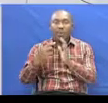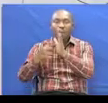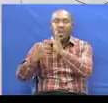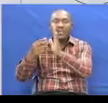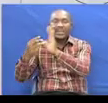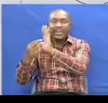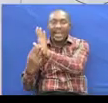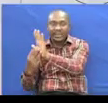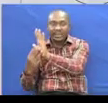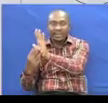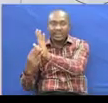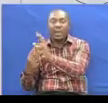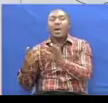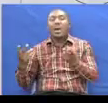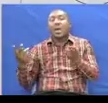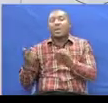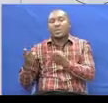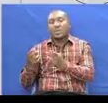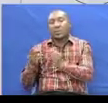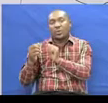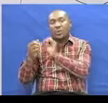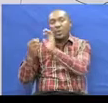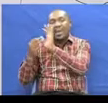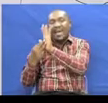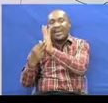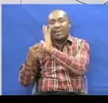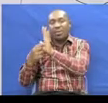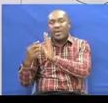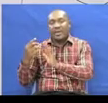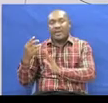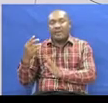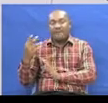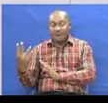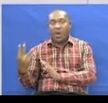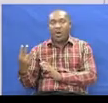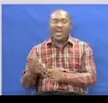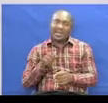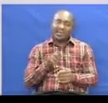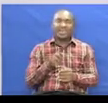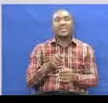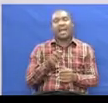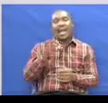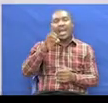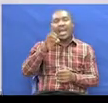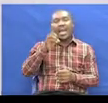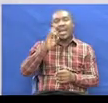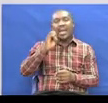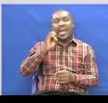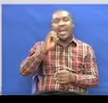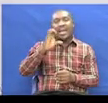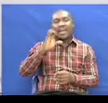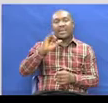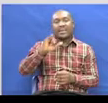2.8 is equal to 8.4. This is a decimal. It's just an equation because it has